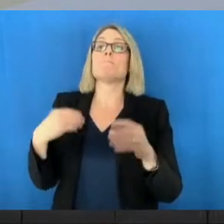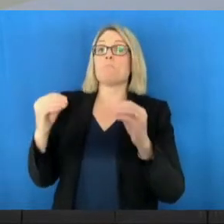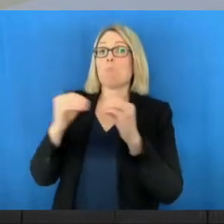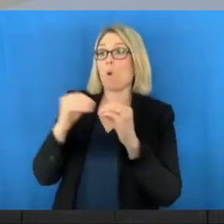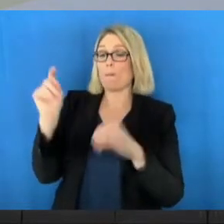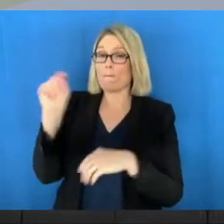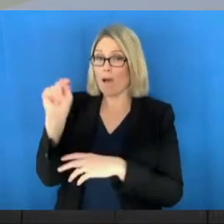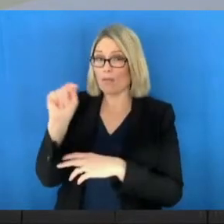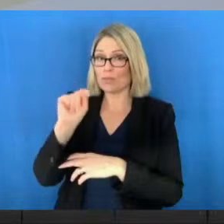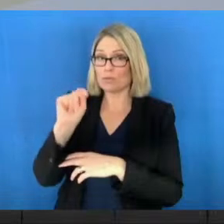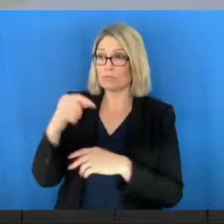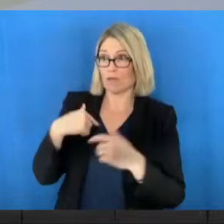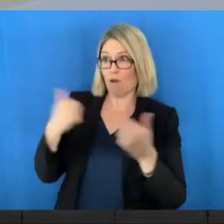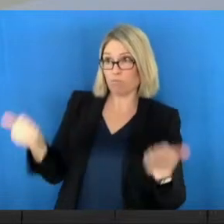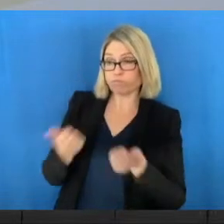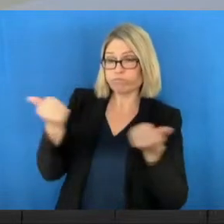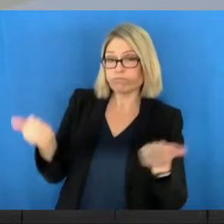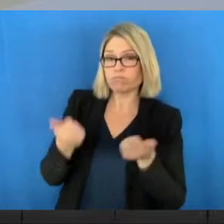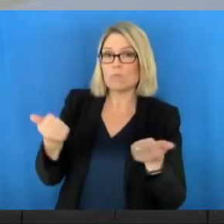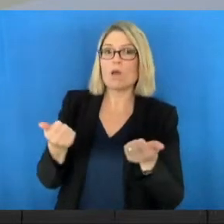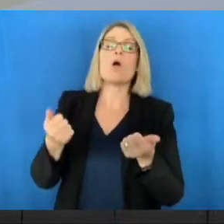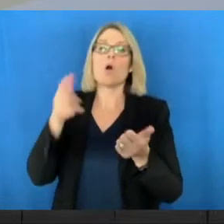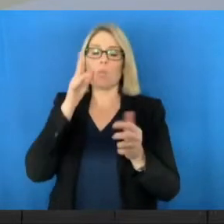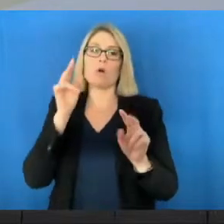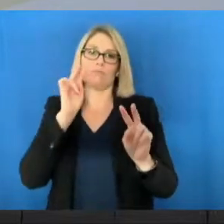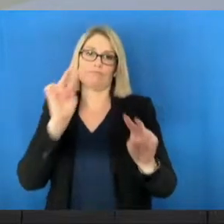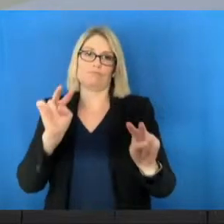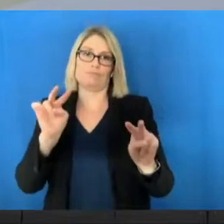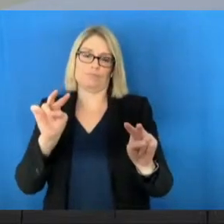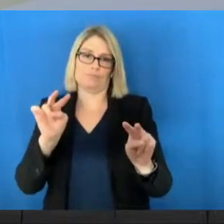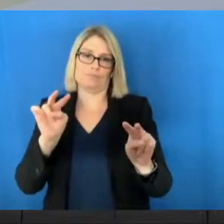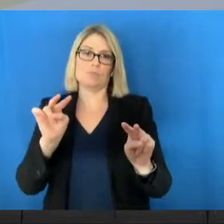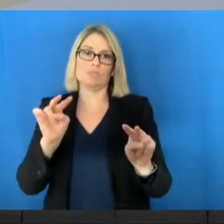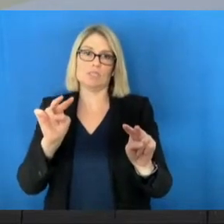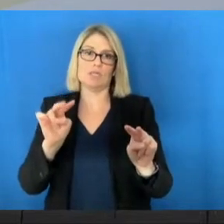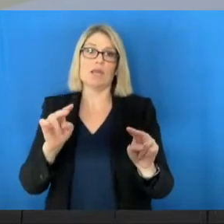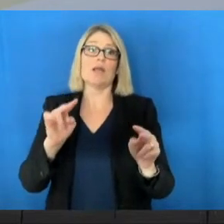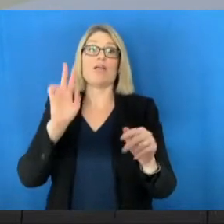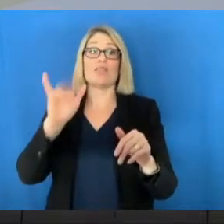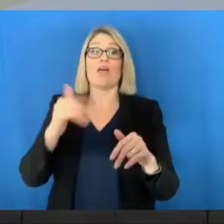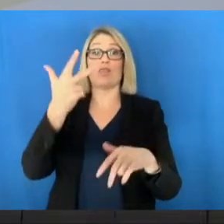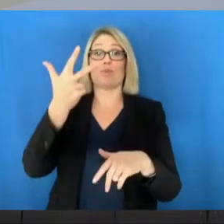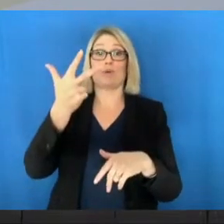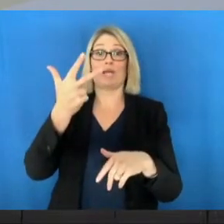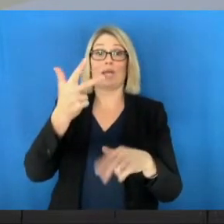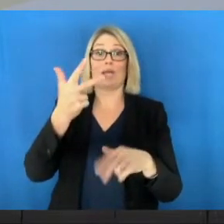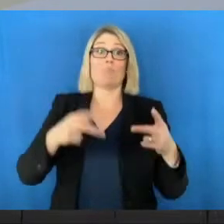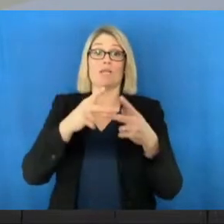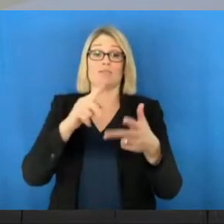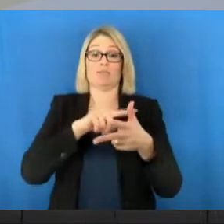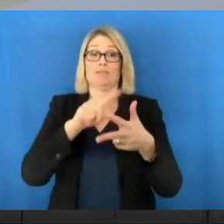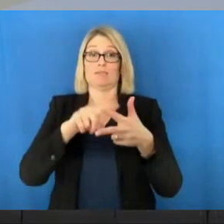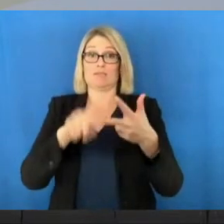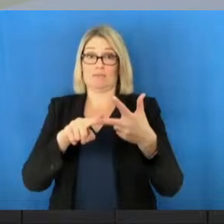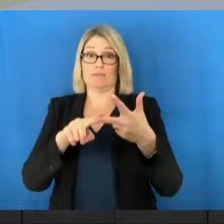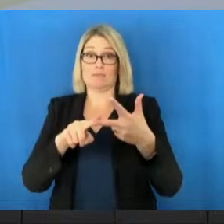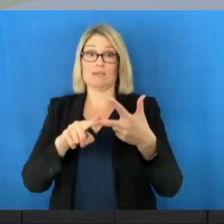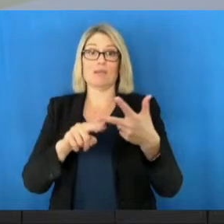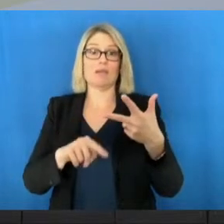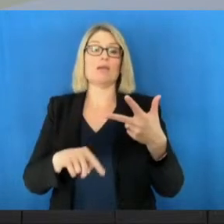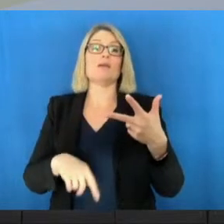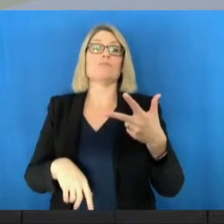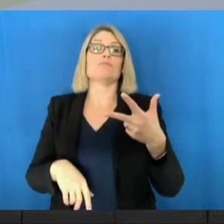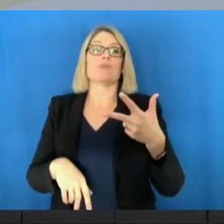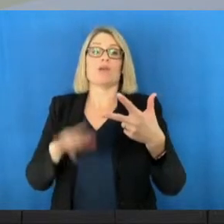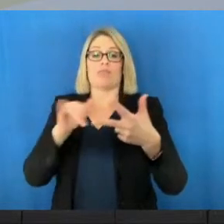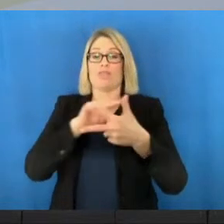washrooms, et cetera, we'll have another look at that to see if in those 3 facilities that I mentioned, and those are the